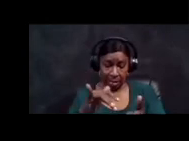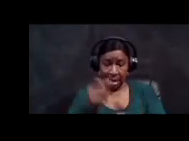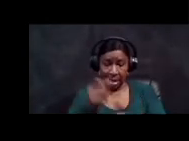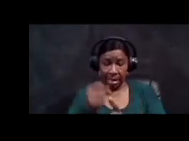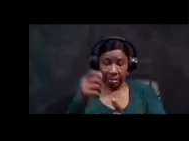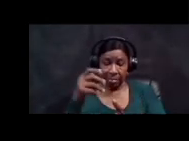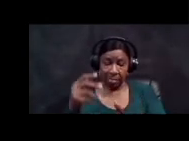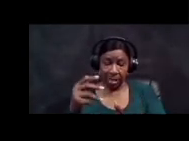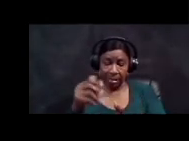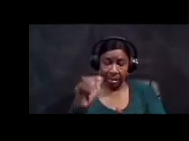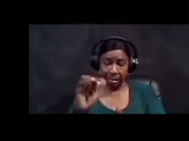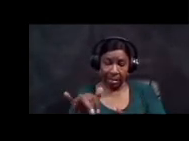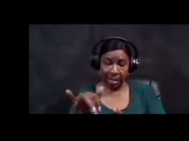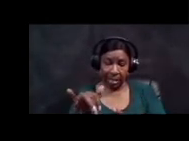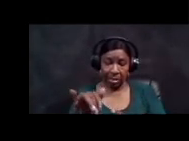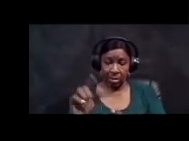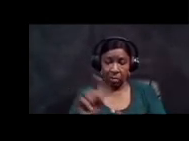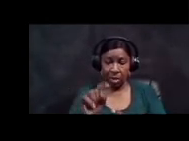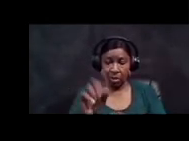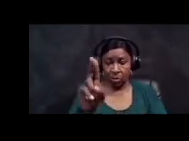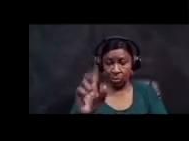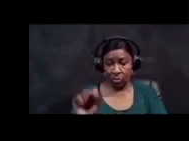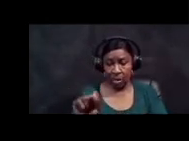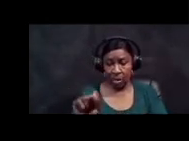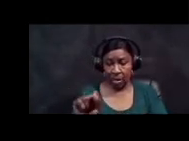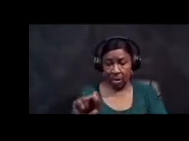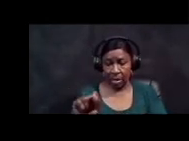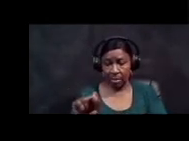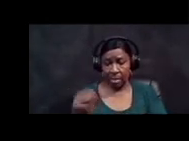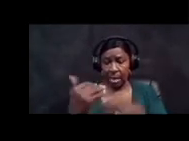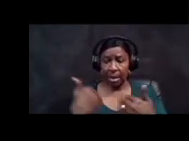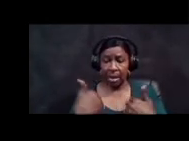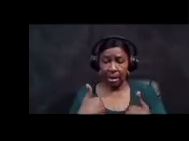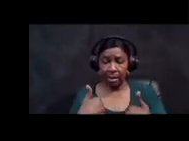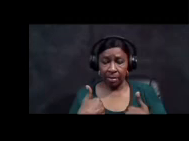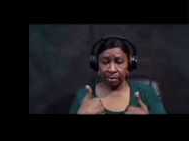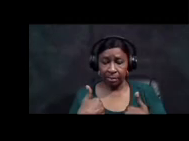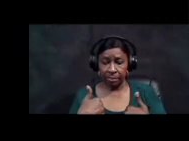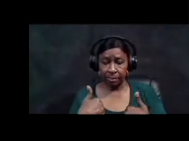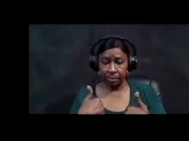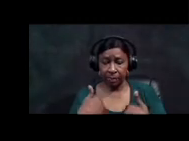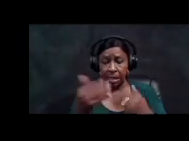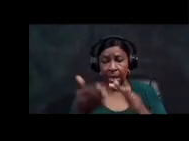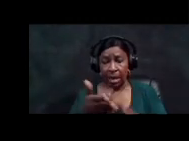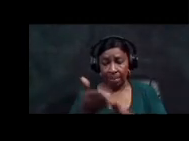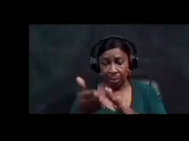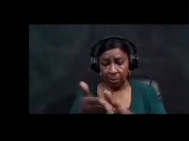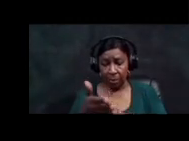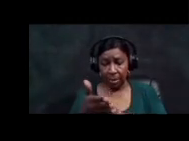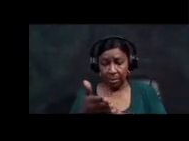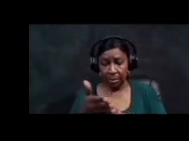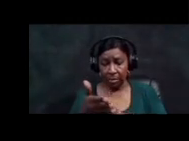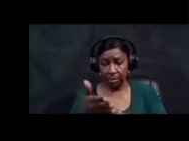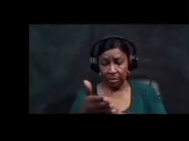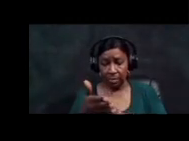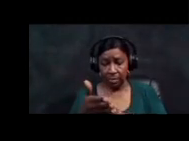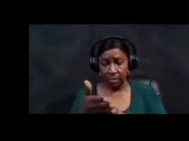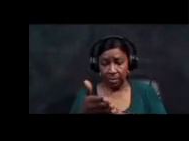the scale of where it is that the US has operations, let's say.